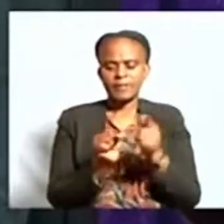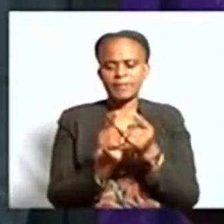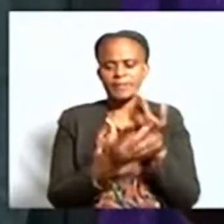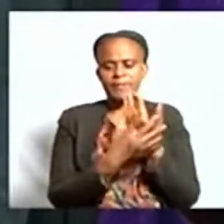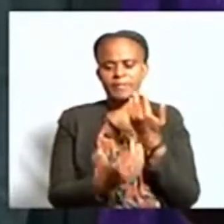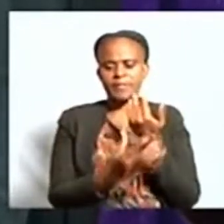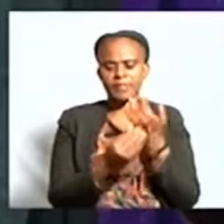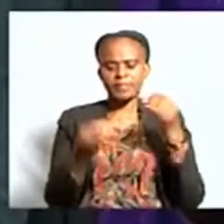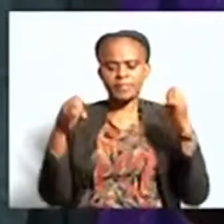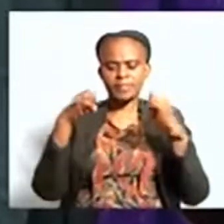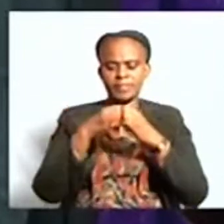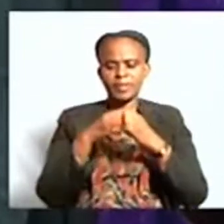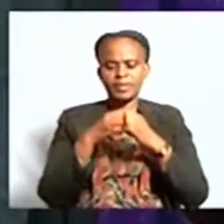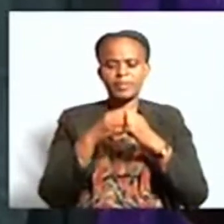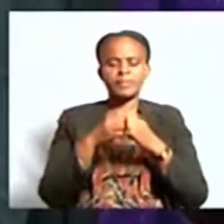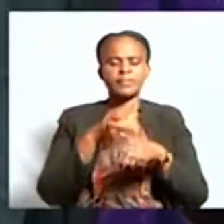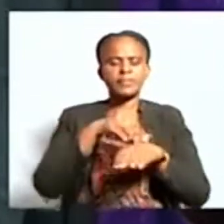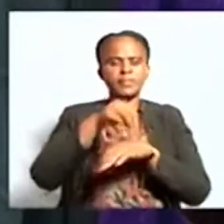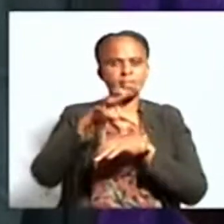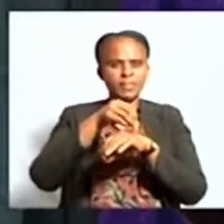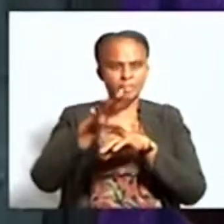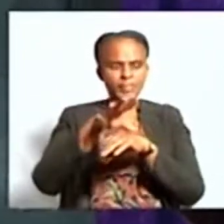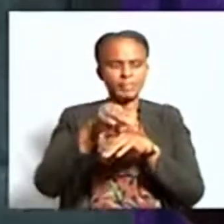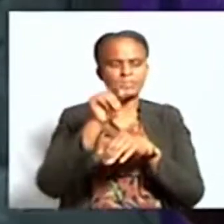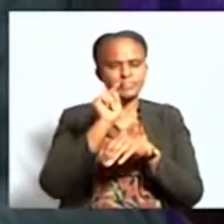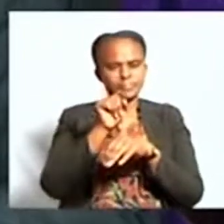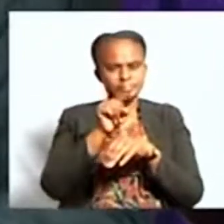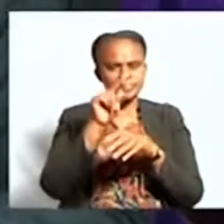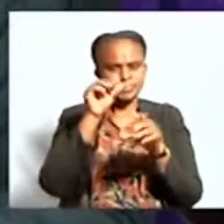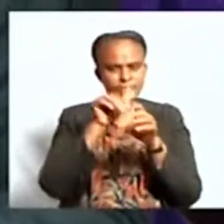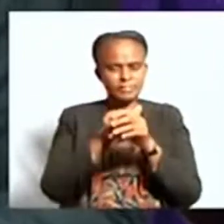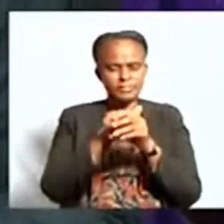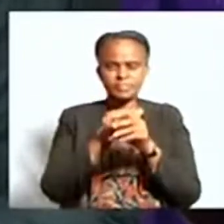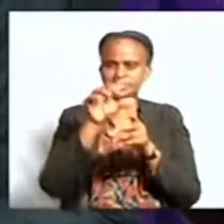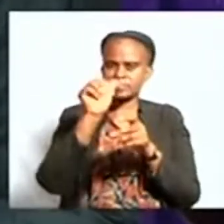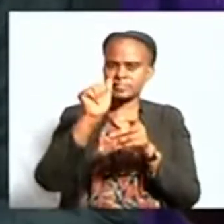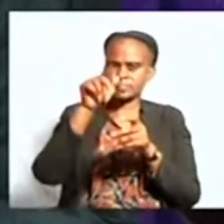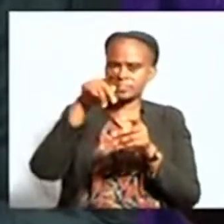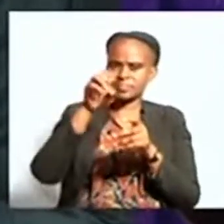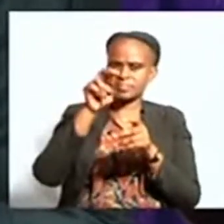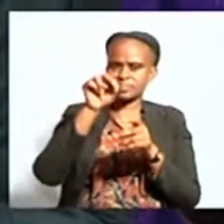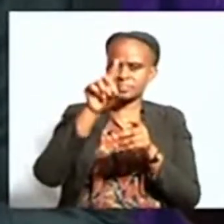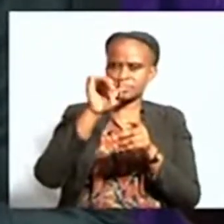of the bank remittance advice, and this is in Appendix 2.